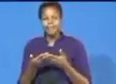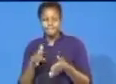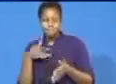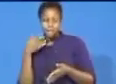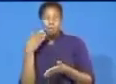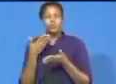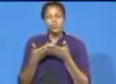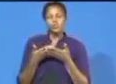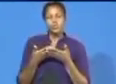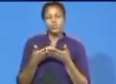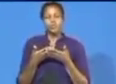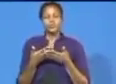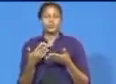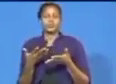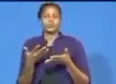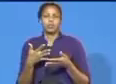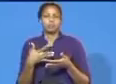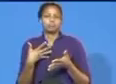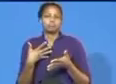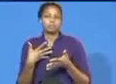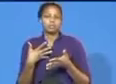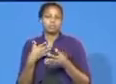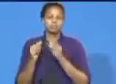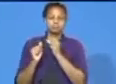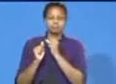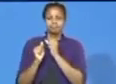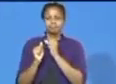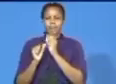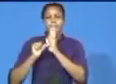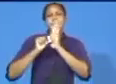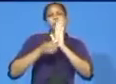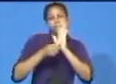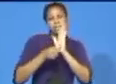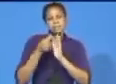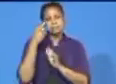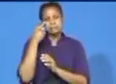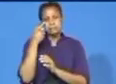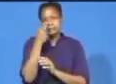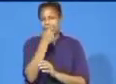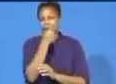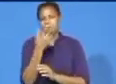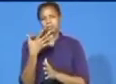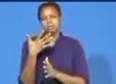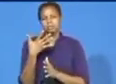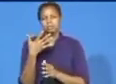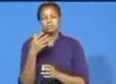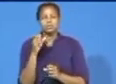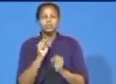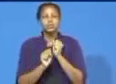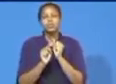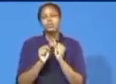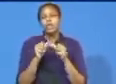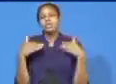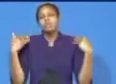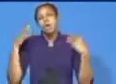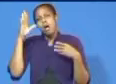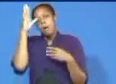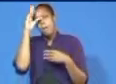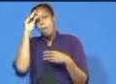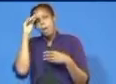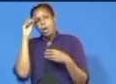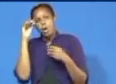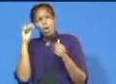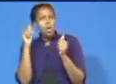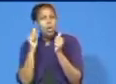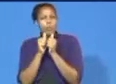We are appealed to. And so the young boy, with a passion for his father,